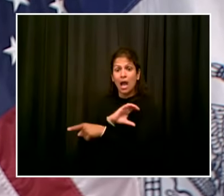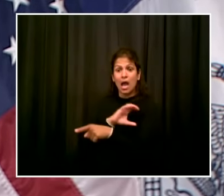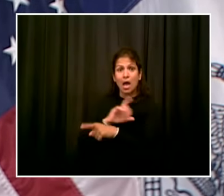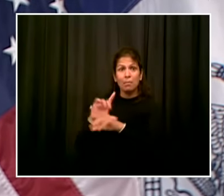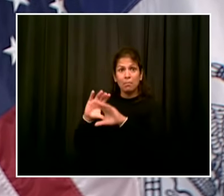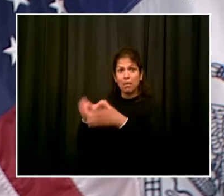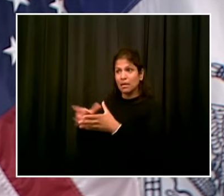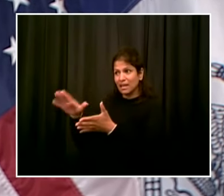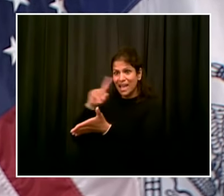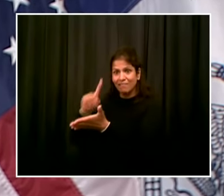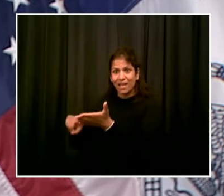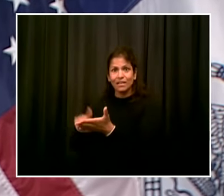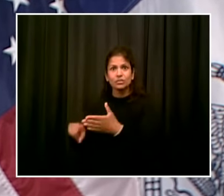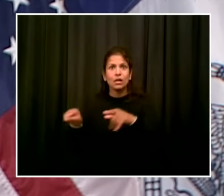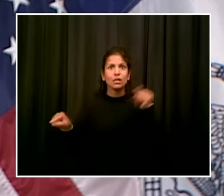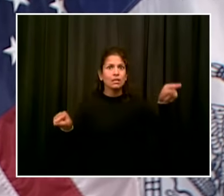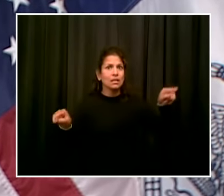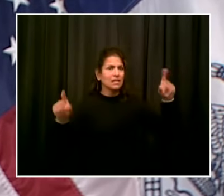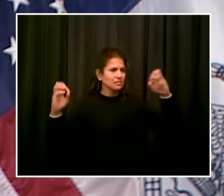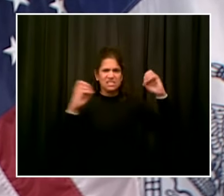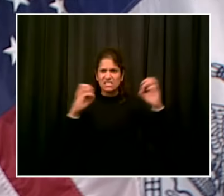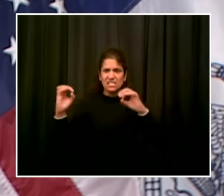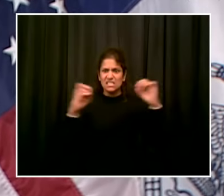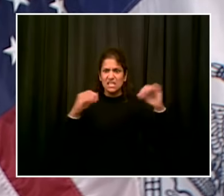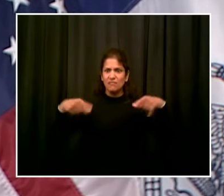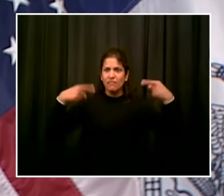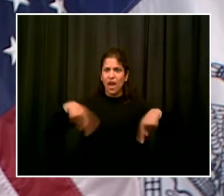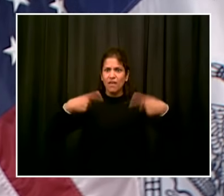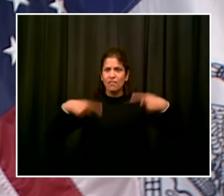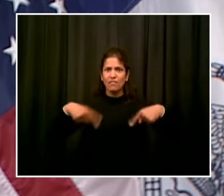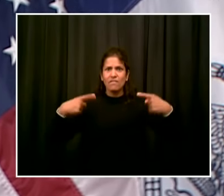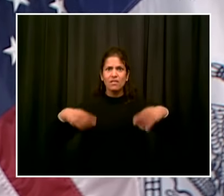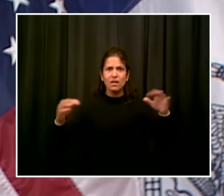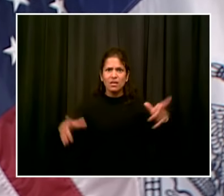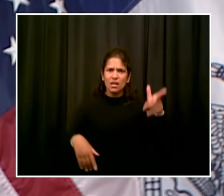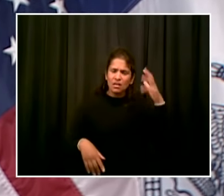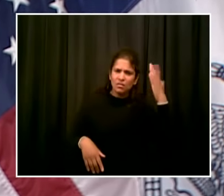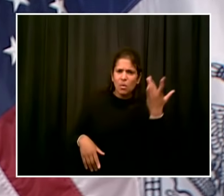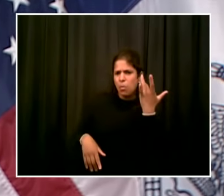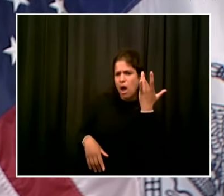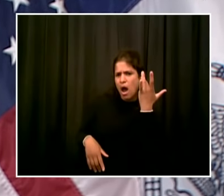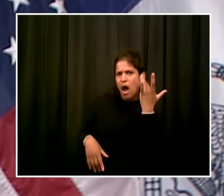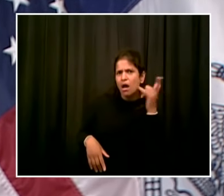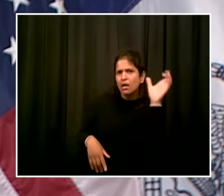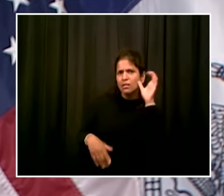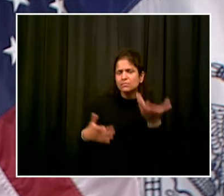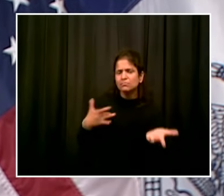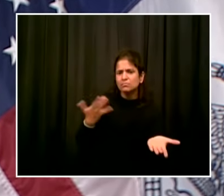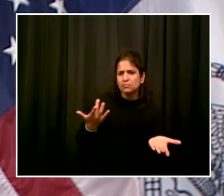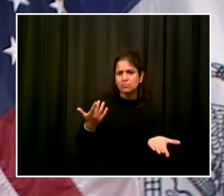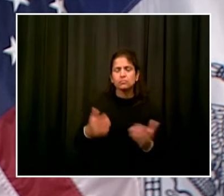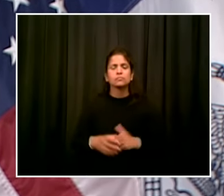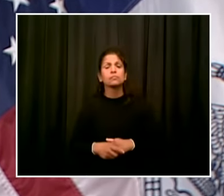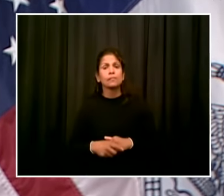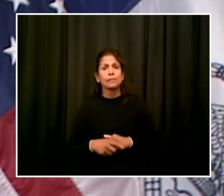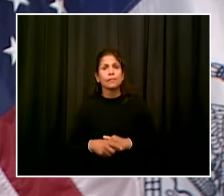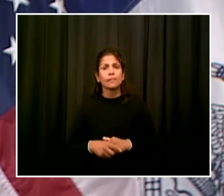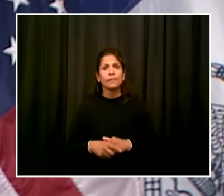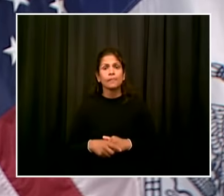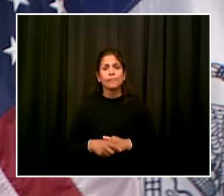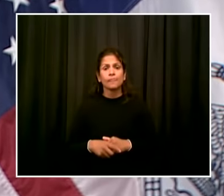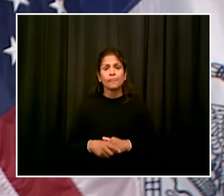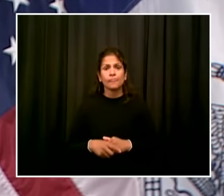deadline. So I guess I just want to hear, why, right off the bat, right after you